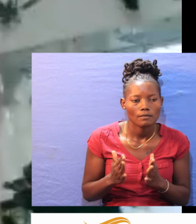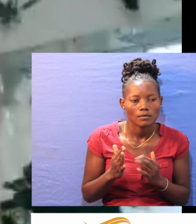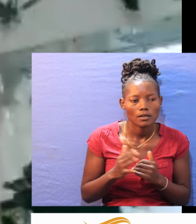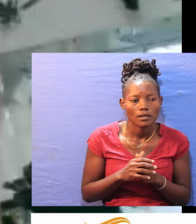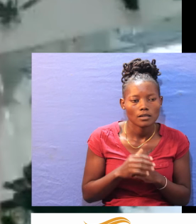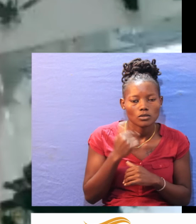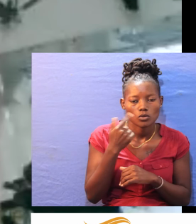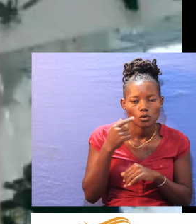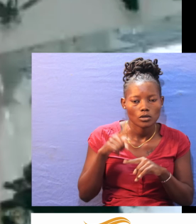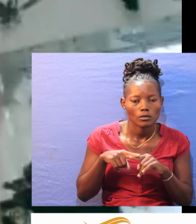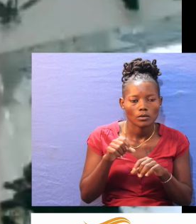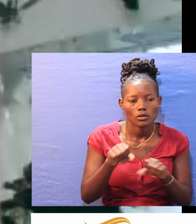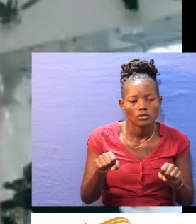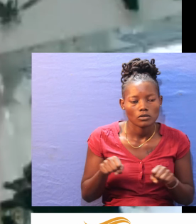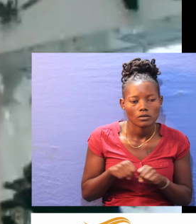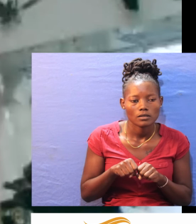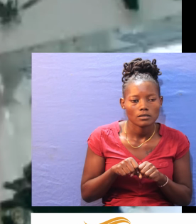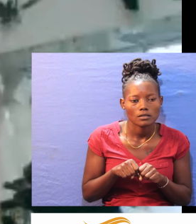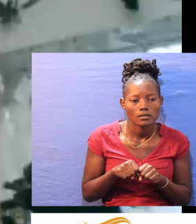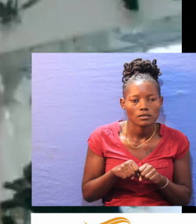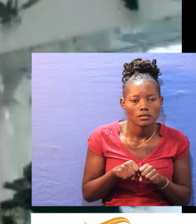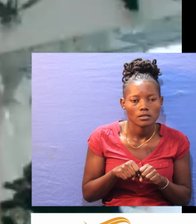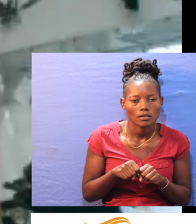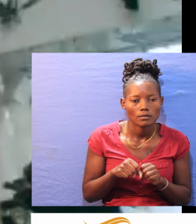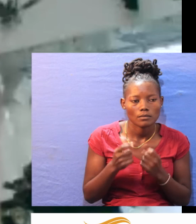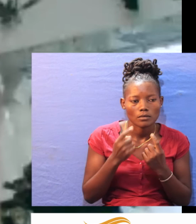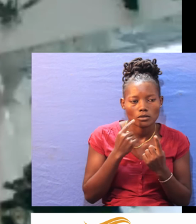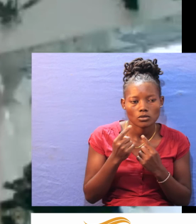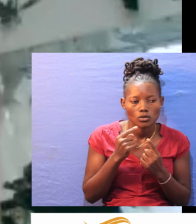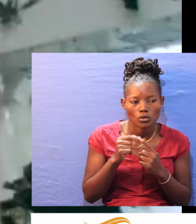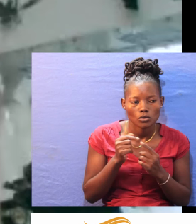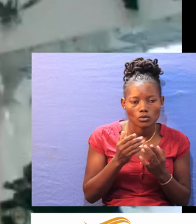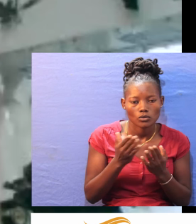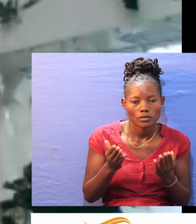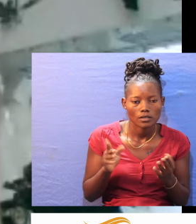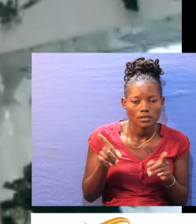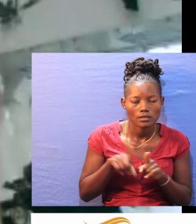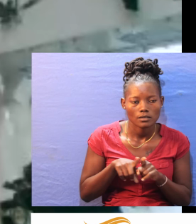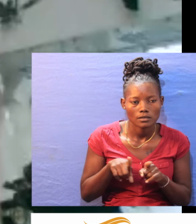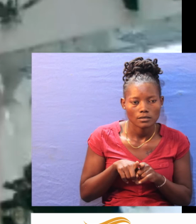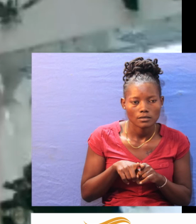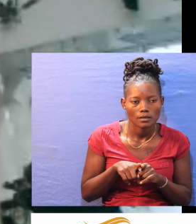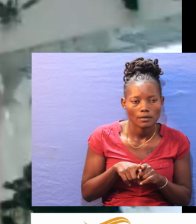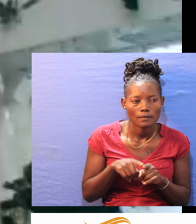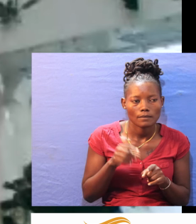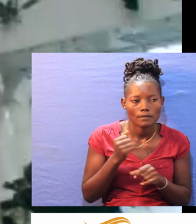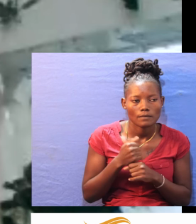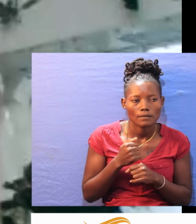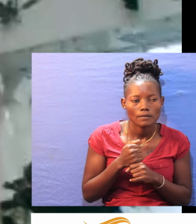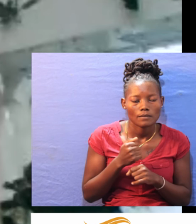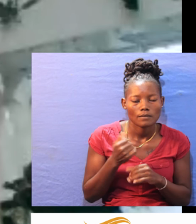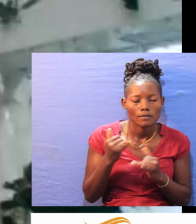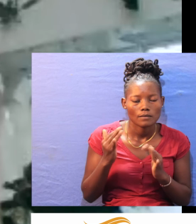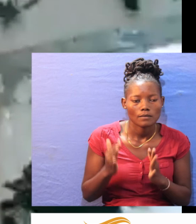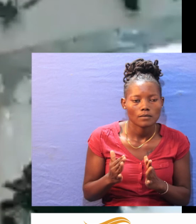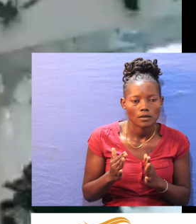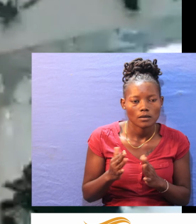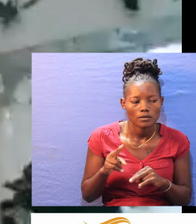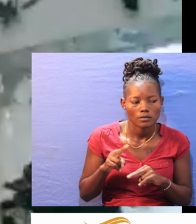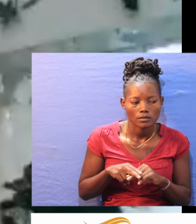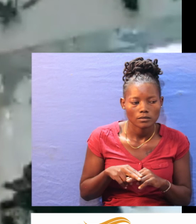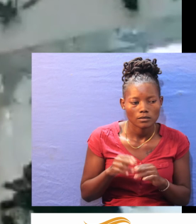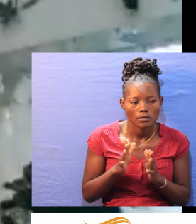your assistants, but they need to be, you know, taught to do the same things that you're doing with the athletes, as far as sitting down